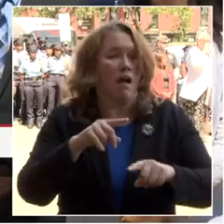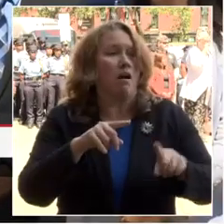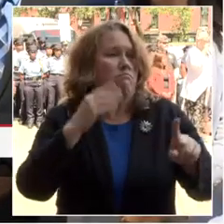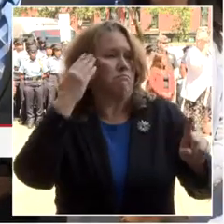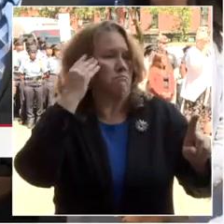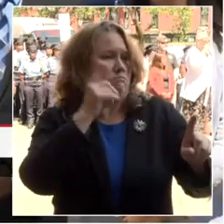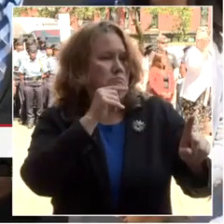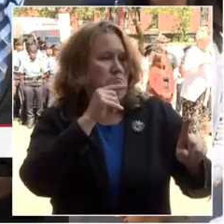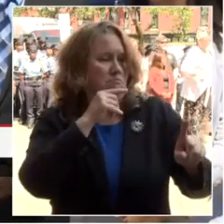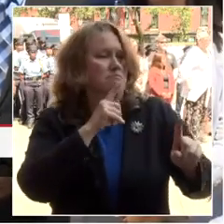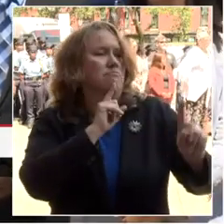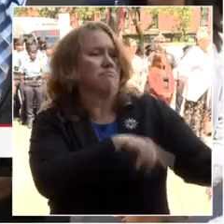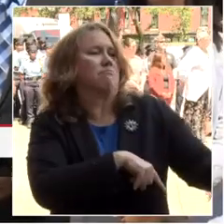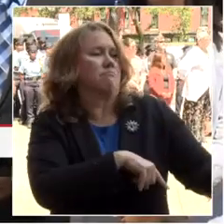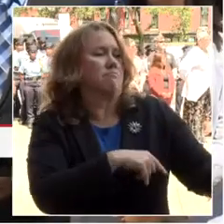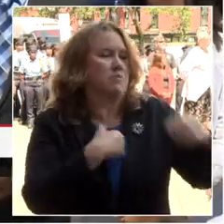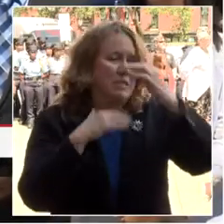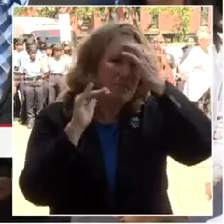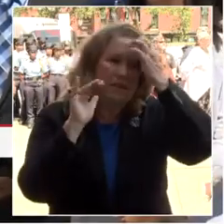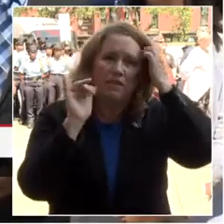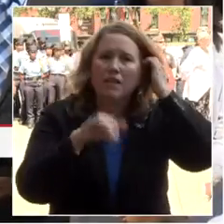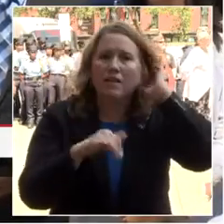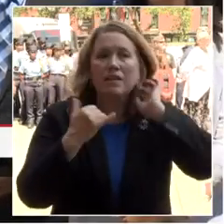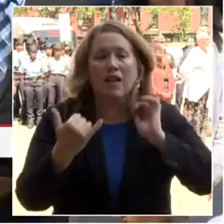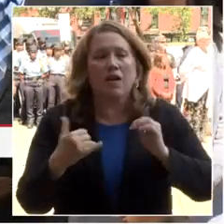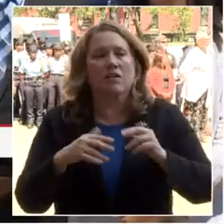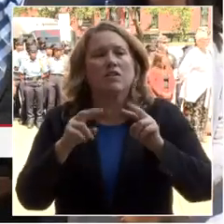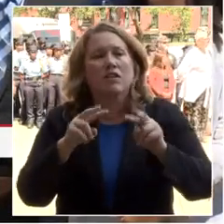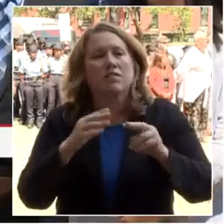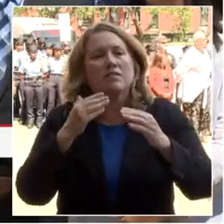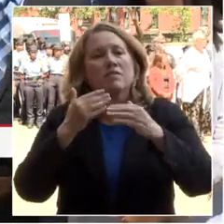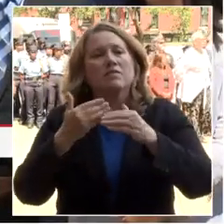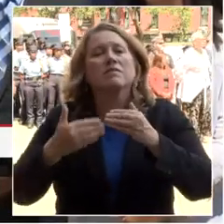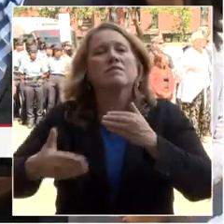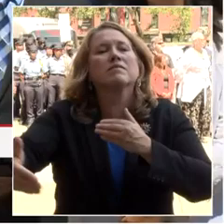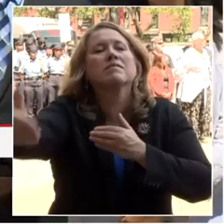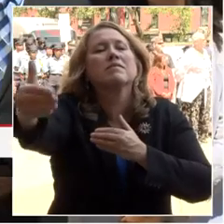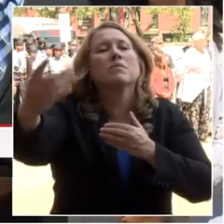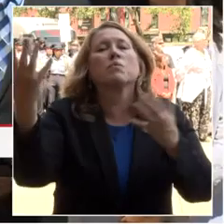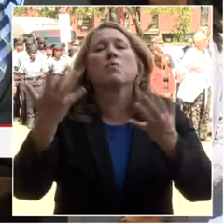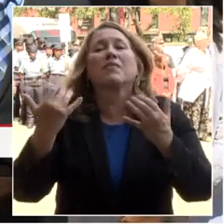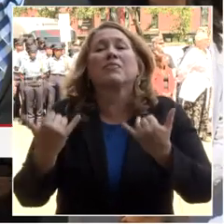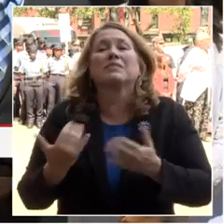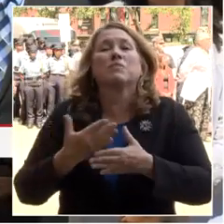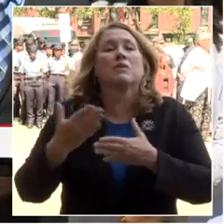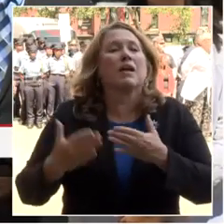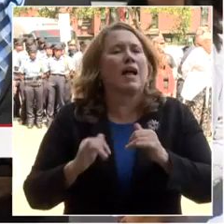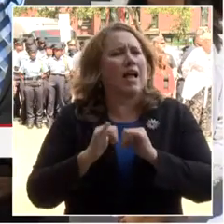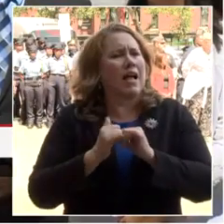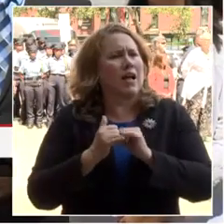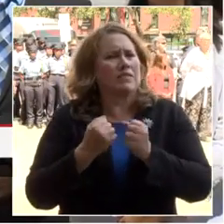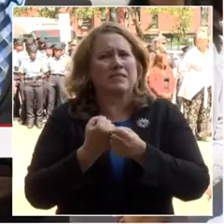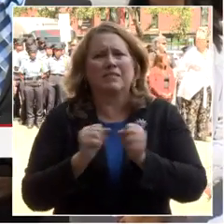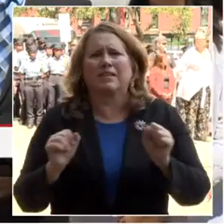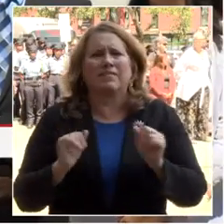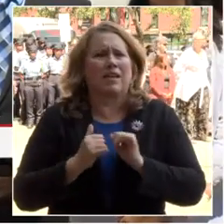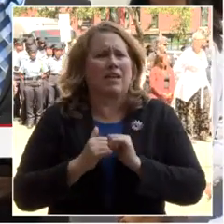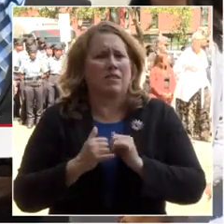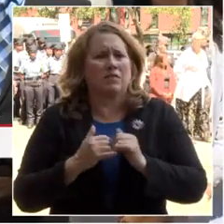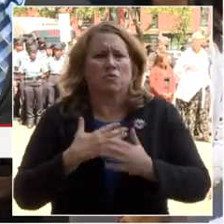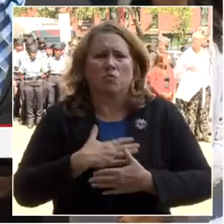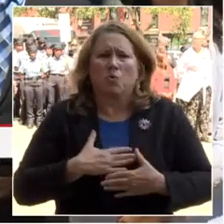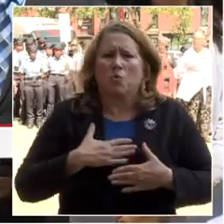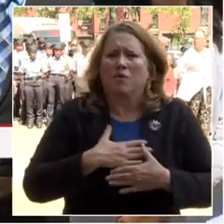briefly return to the weekend ahead and how we're preparing to ensure it's a safe and enjoyable July 4th